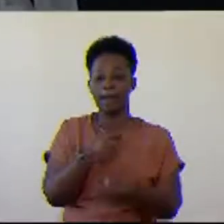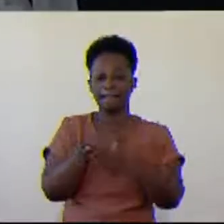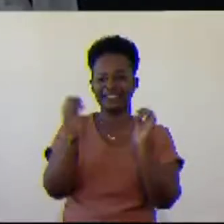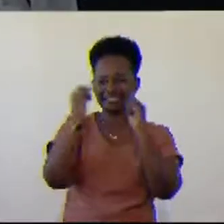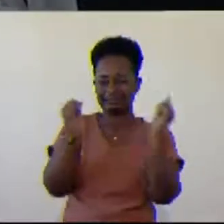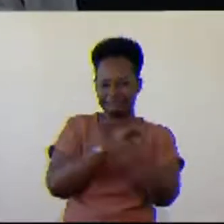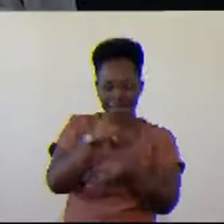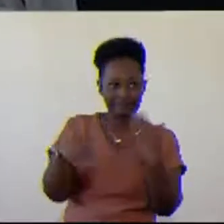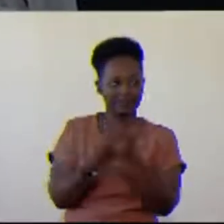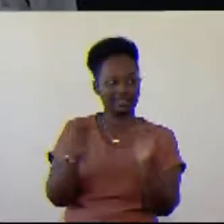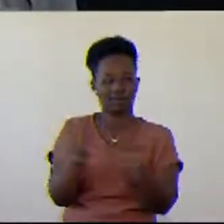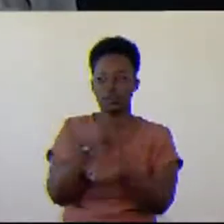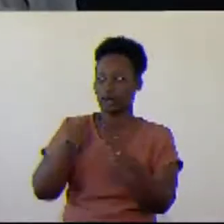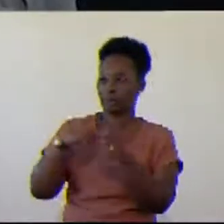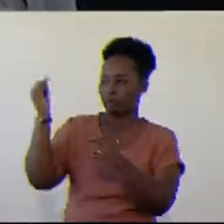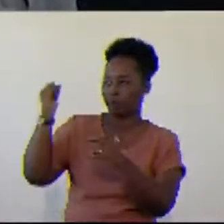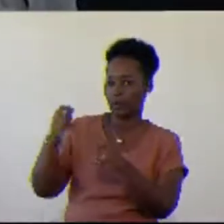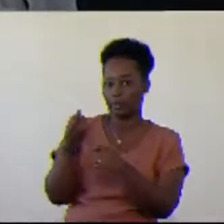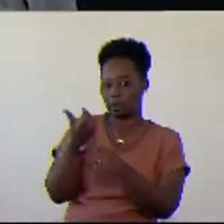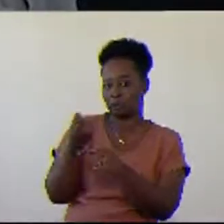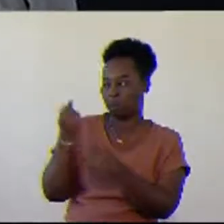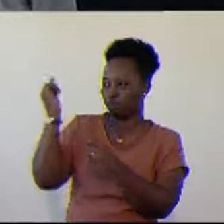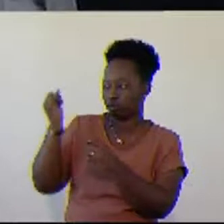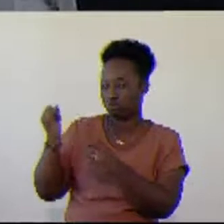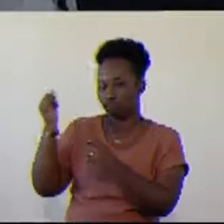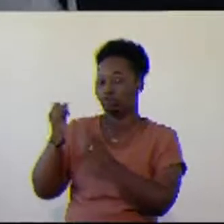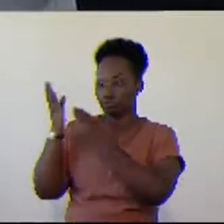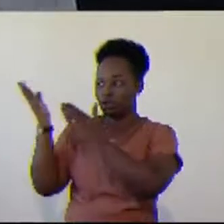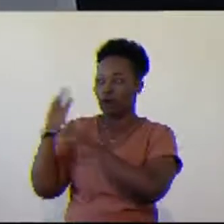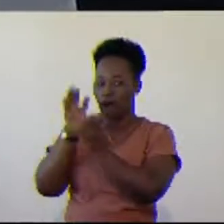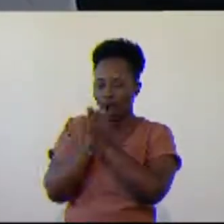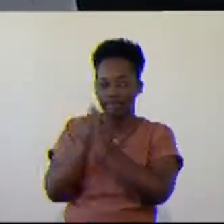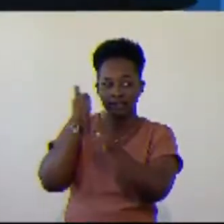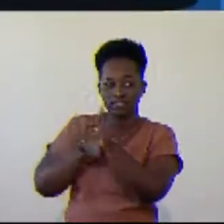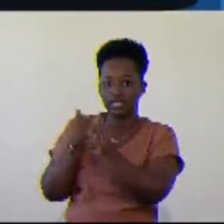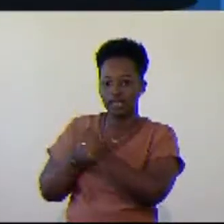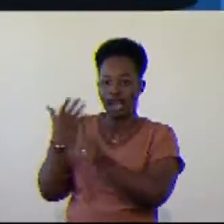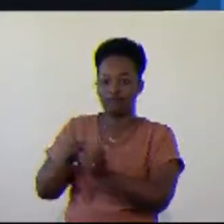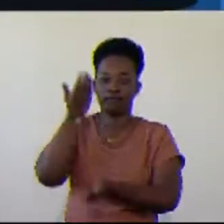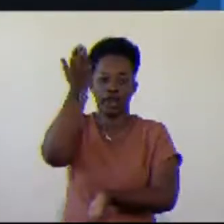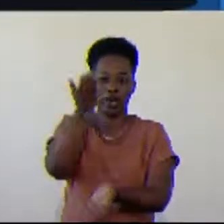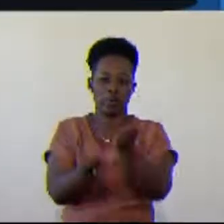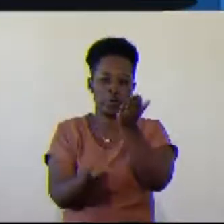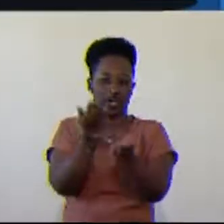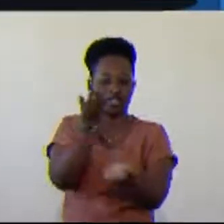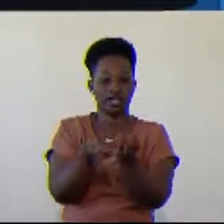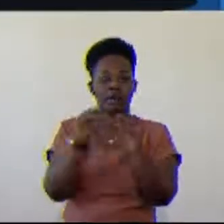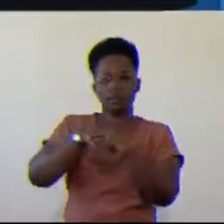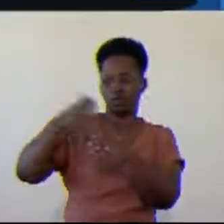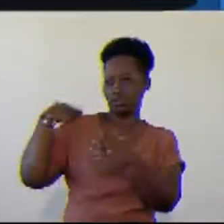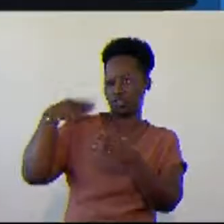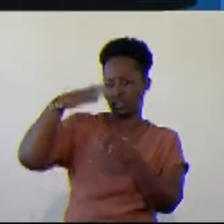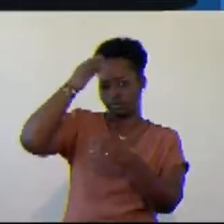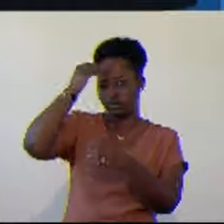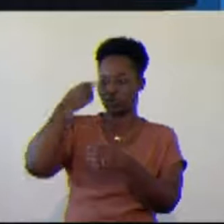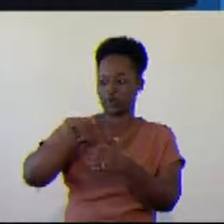we have drawn just a few, okay? We have drawn a few, and each of them has a weight. In the previous lesson, we looked at what